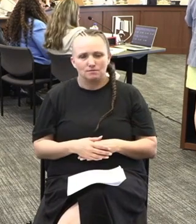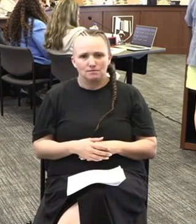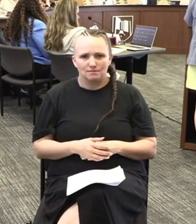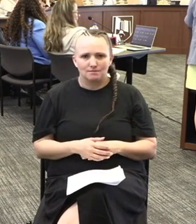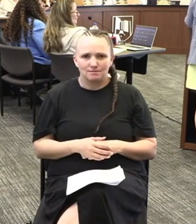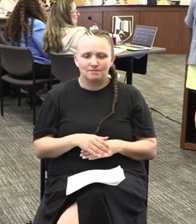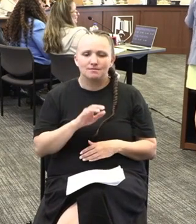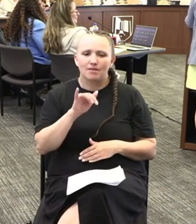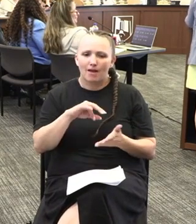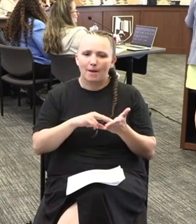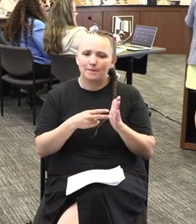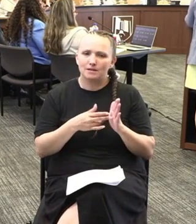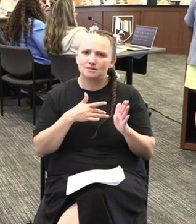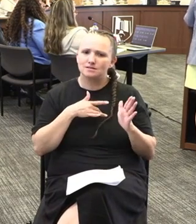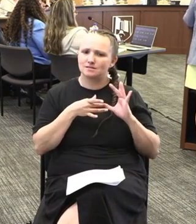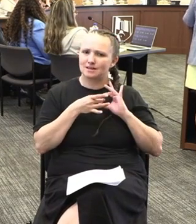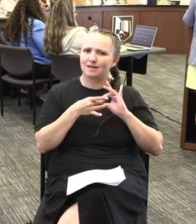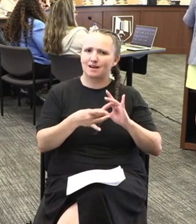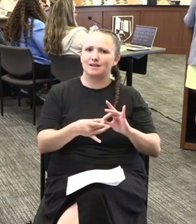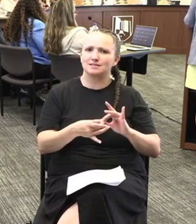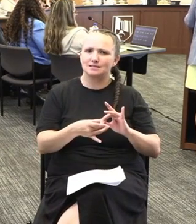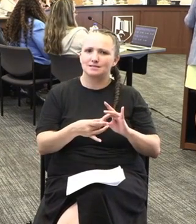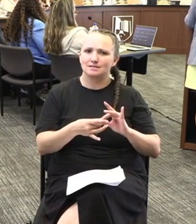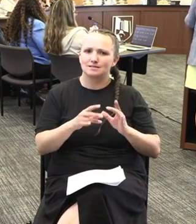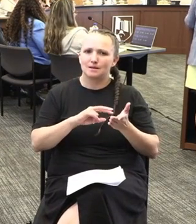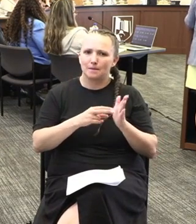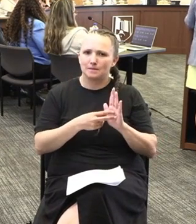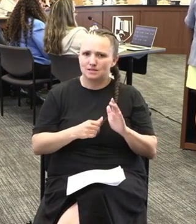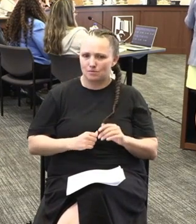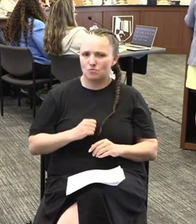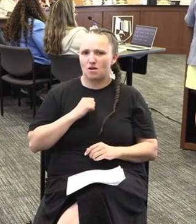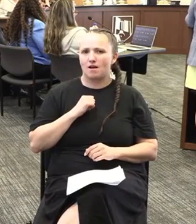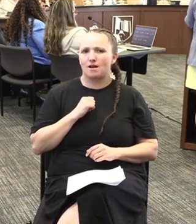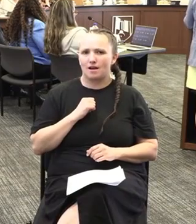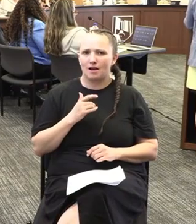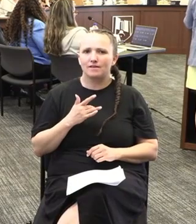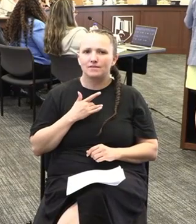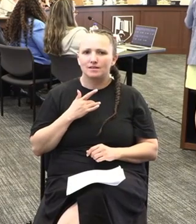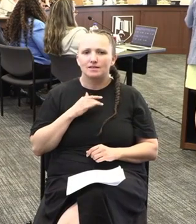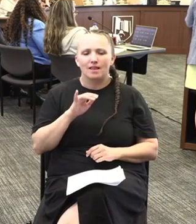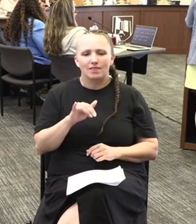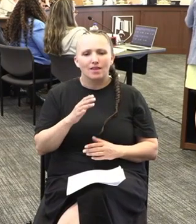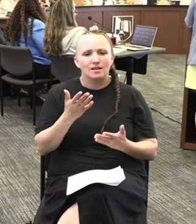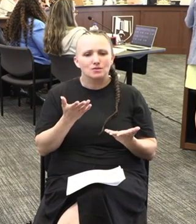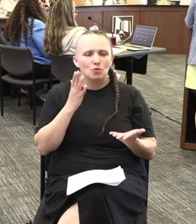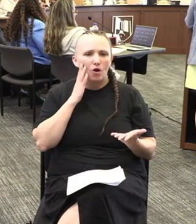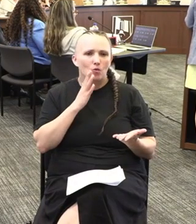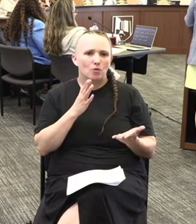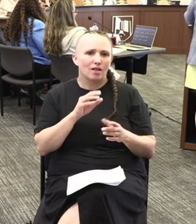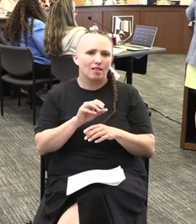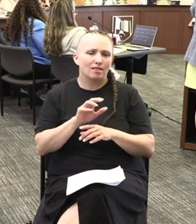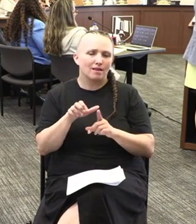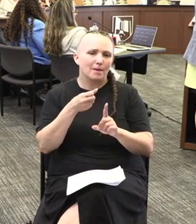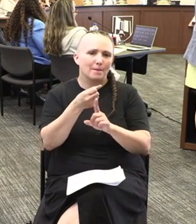That's connection. That's pride. And that's what's going to drive choice.